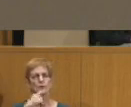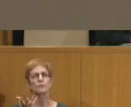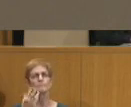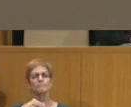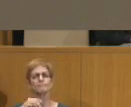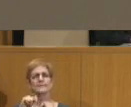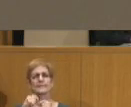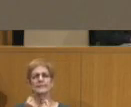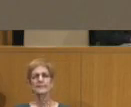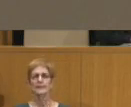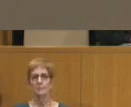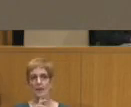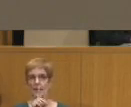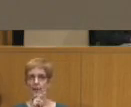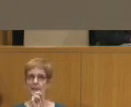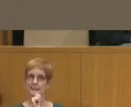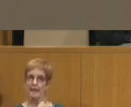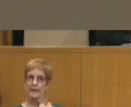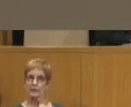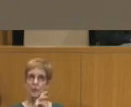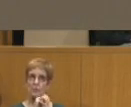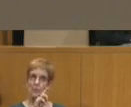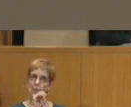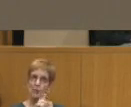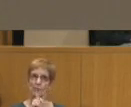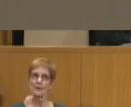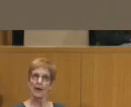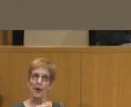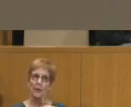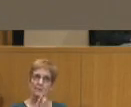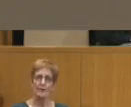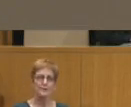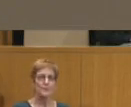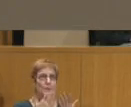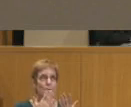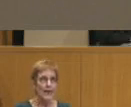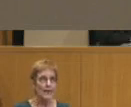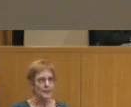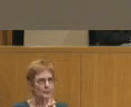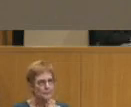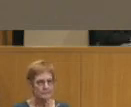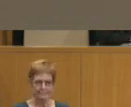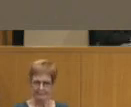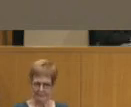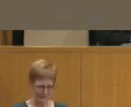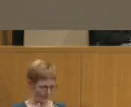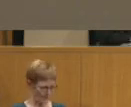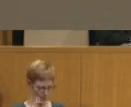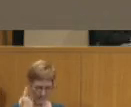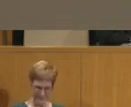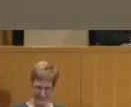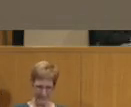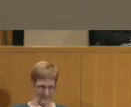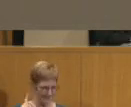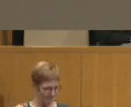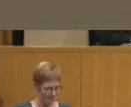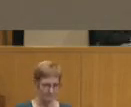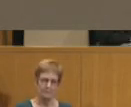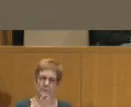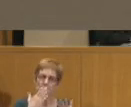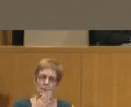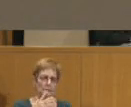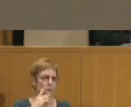and I pledge to continue to fight for what is right and what is just. I'm grateful for my selfless,